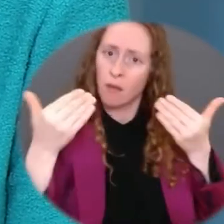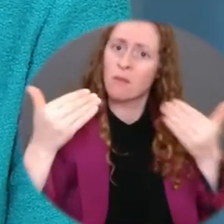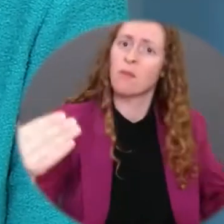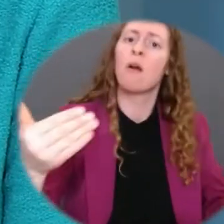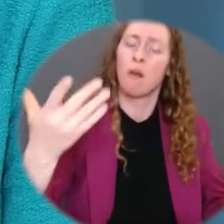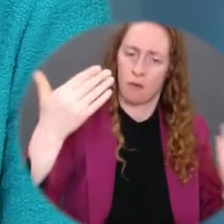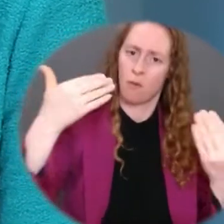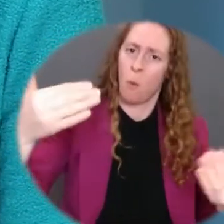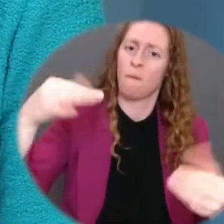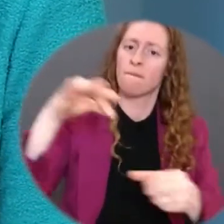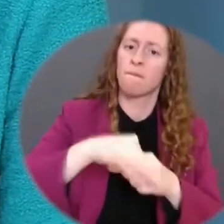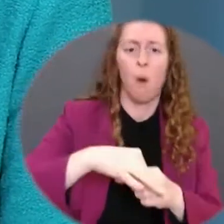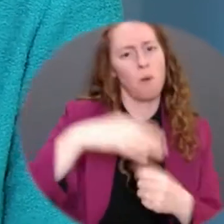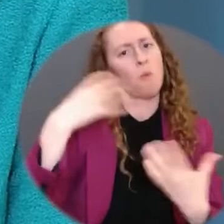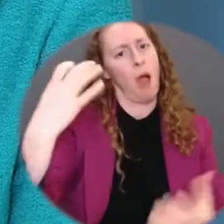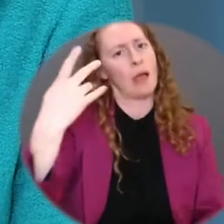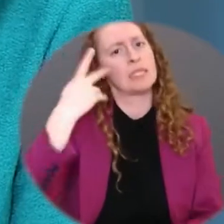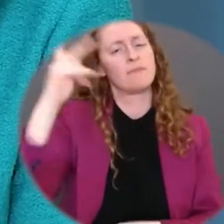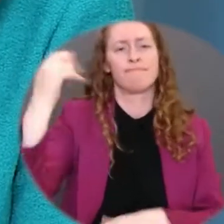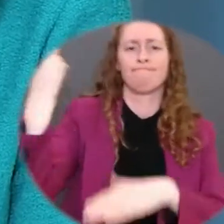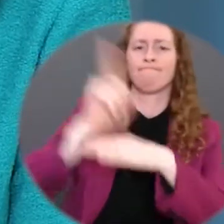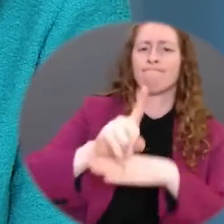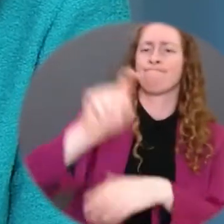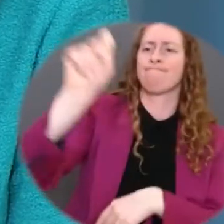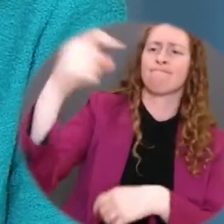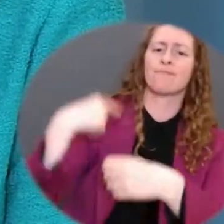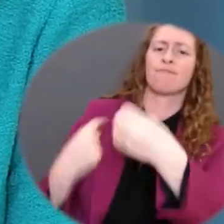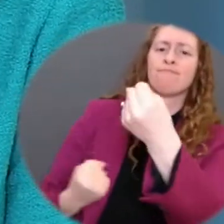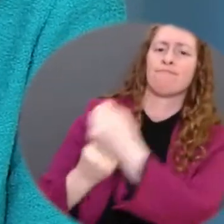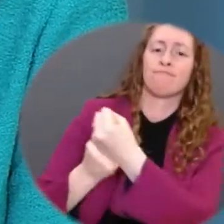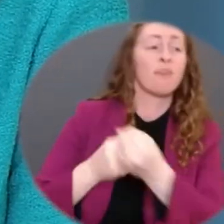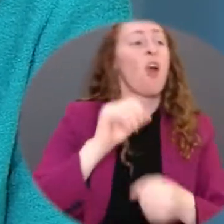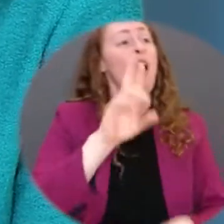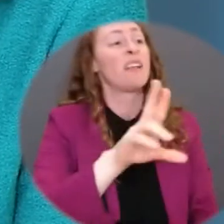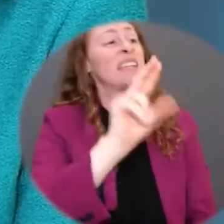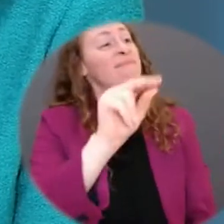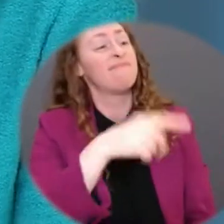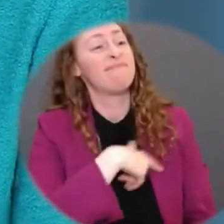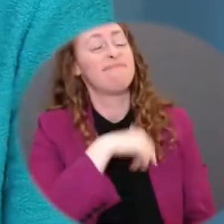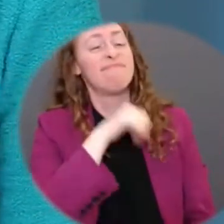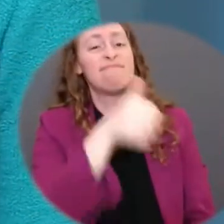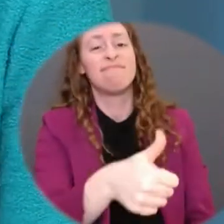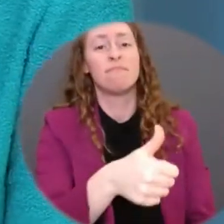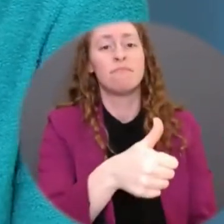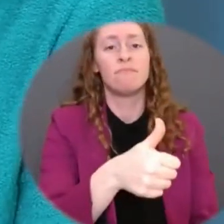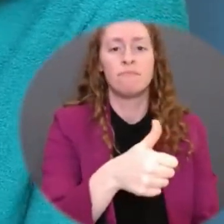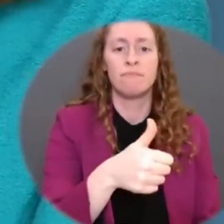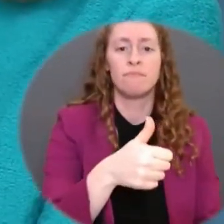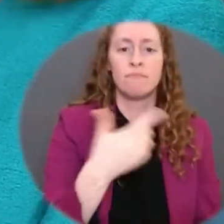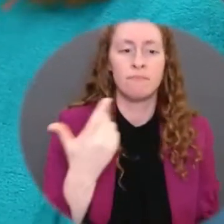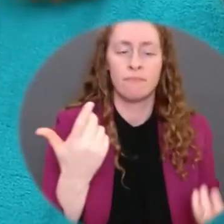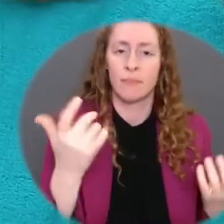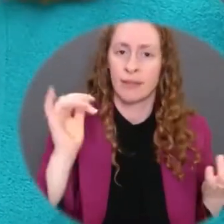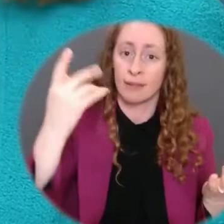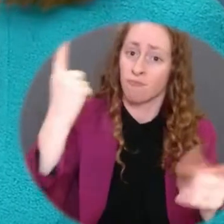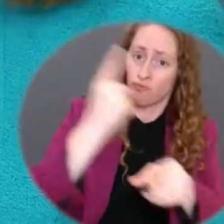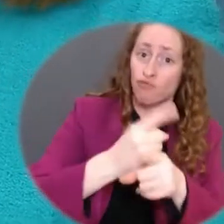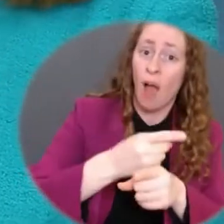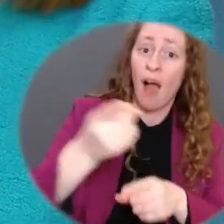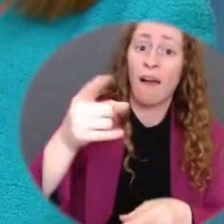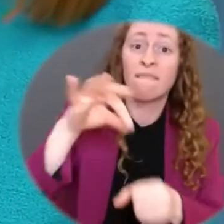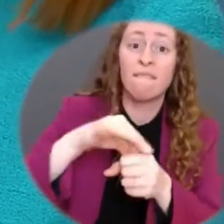law. At the same time, we certainly recognize that the votes, we don't have the votes. You can tell me, you cover the Hill closely, you can tell me if I'm